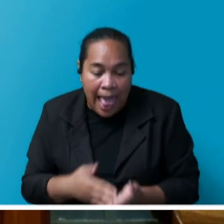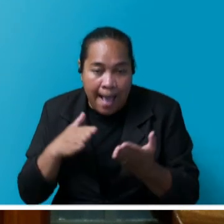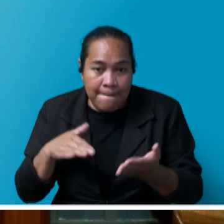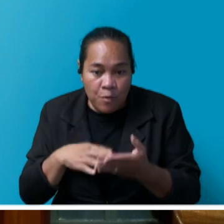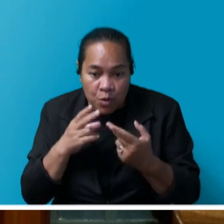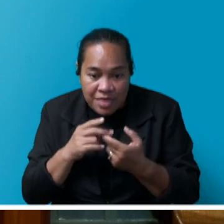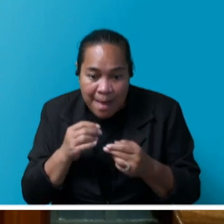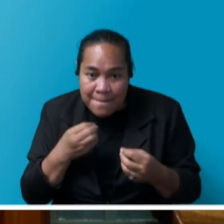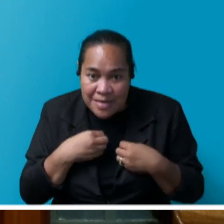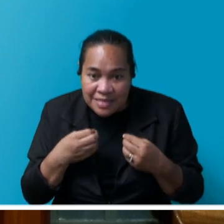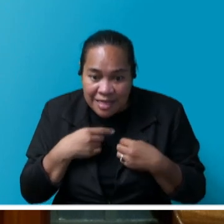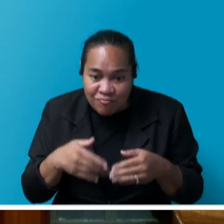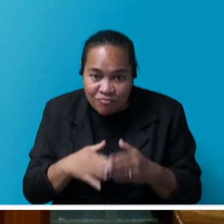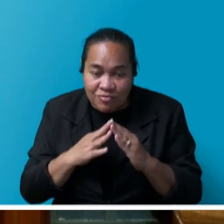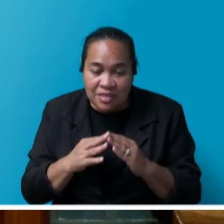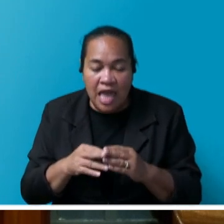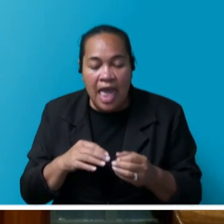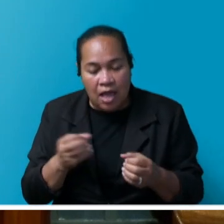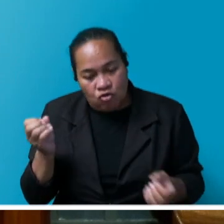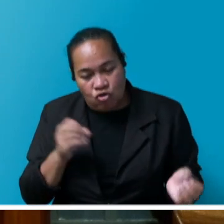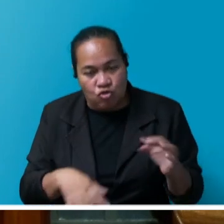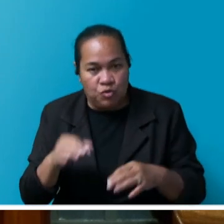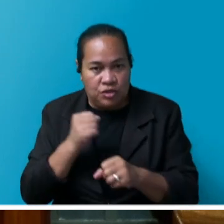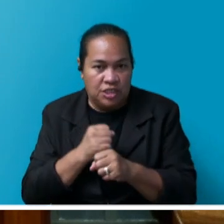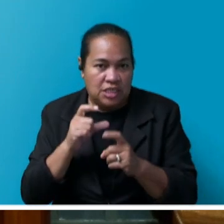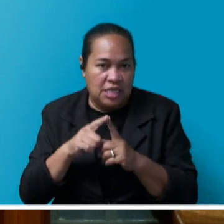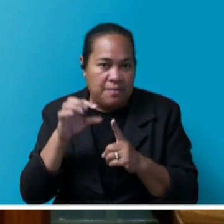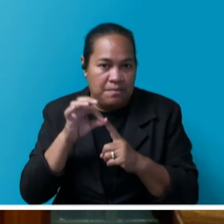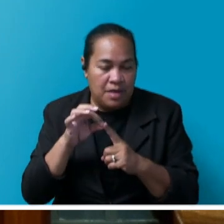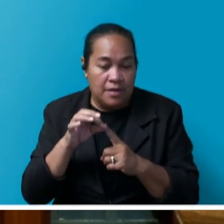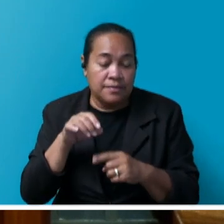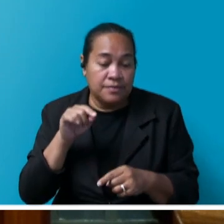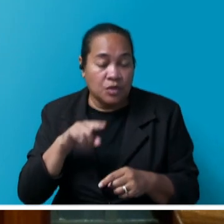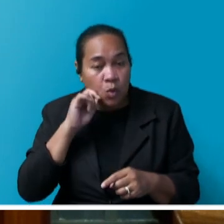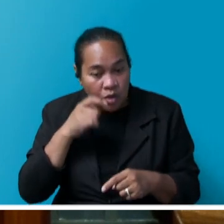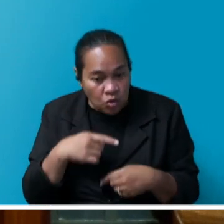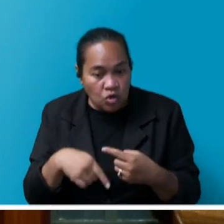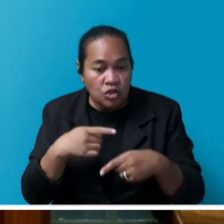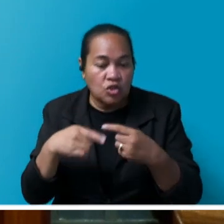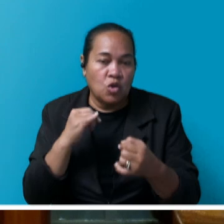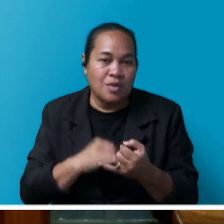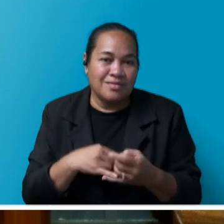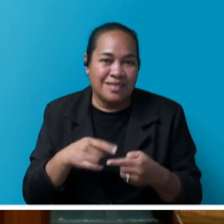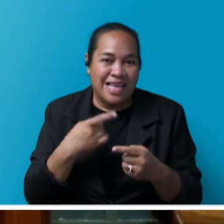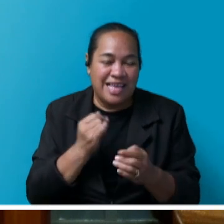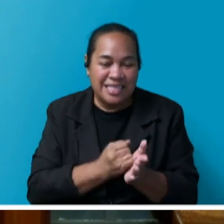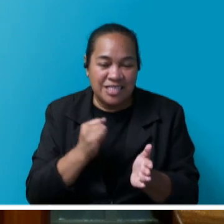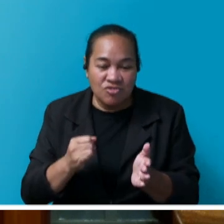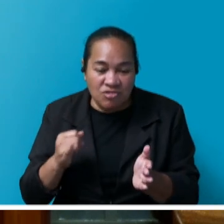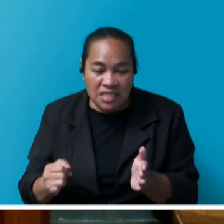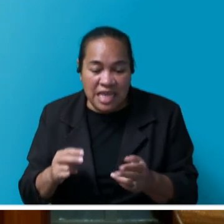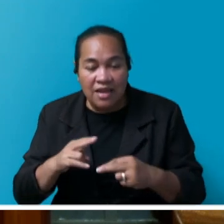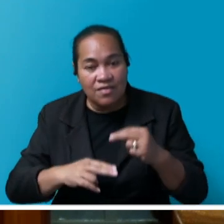contribute significantly to our GDP. As we diversify our economy, we will continue to invest in sustainable industries, infrastructure, and